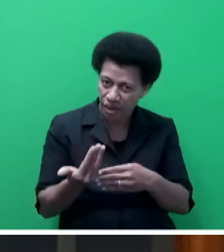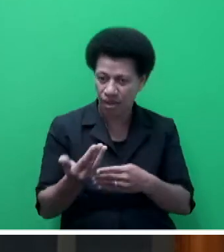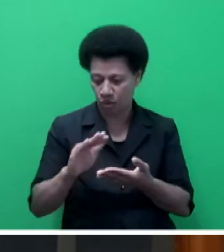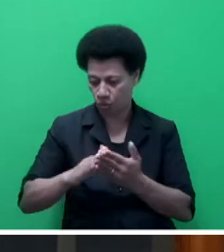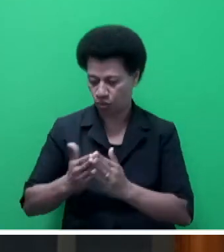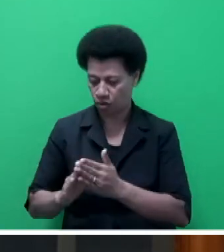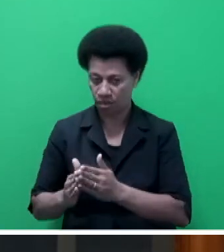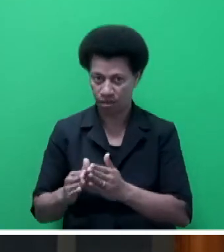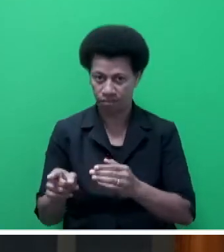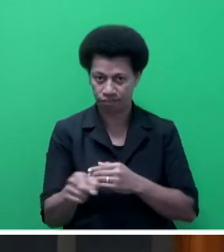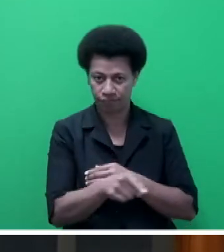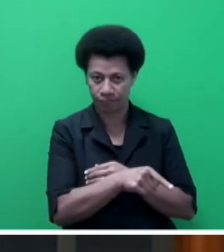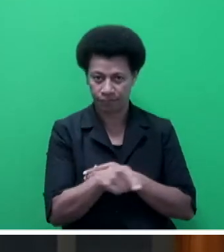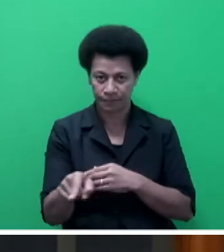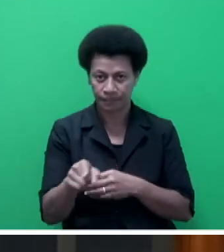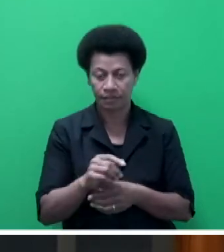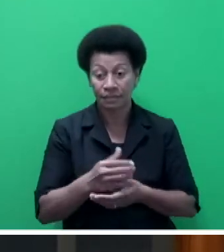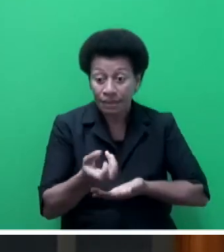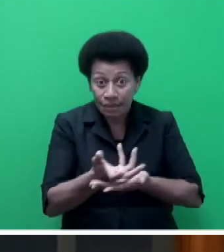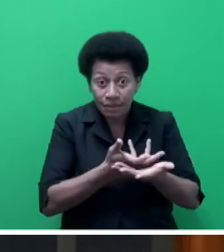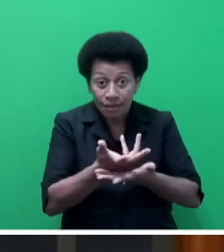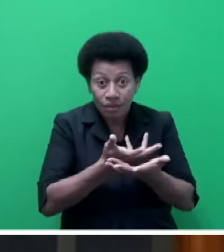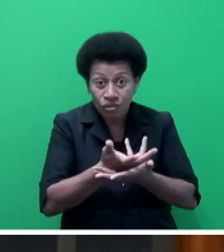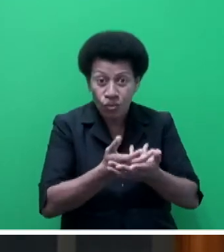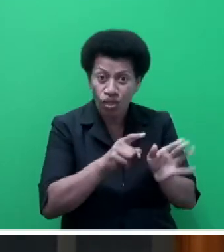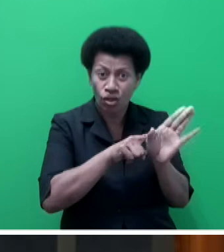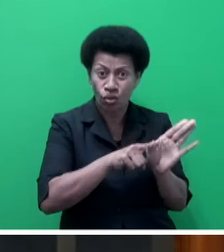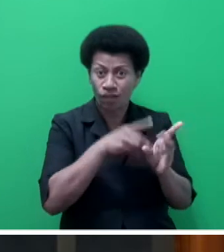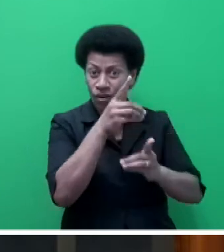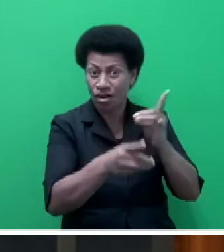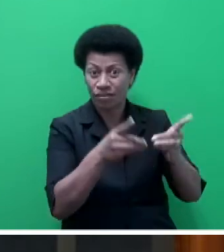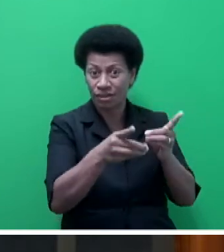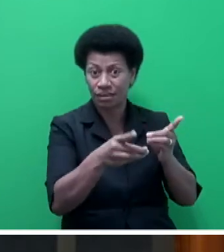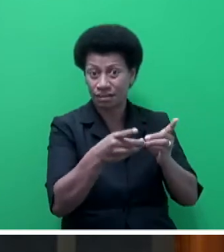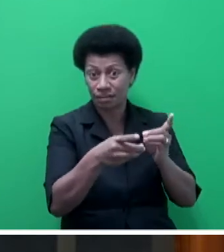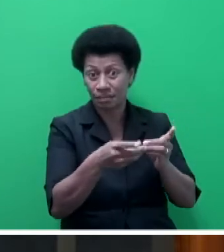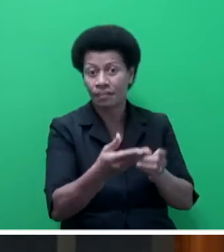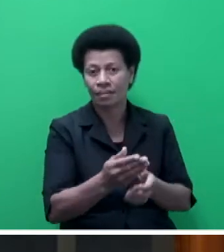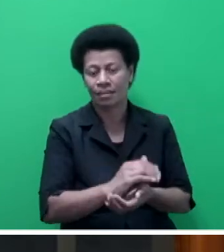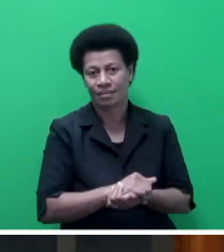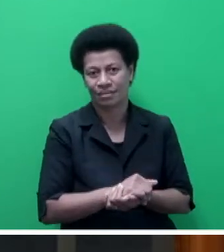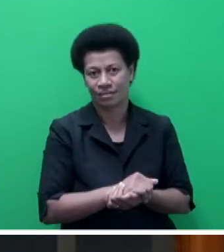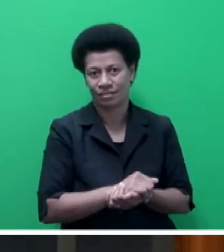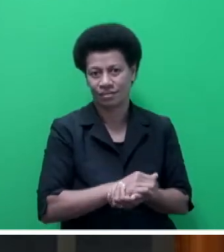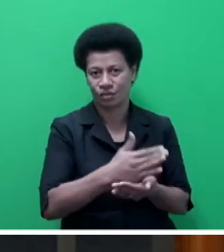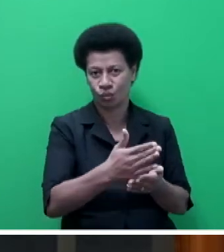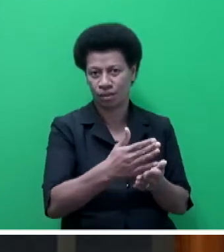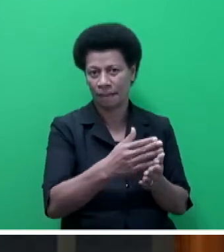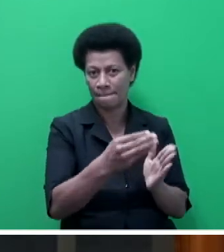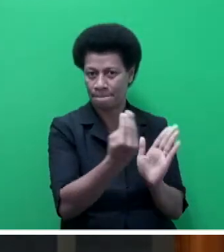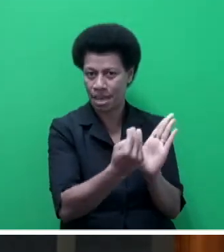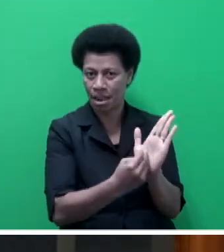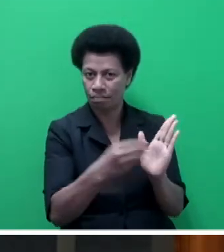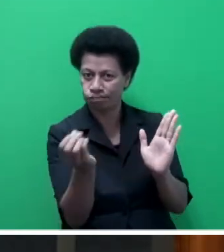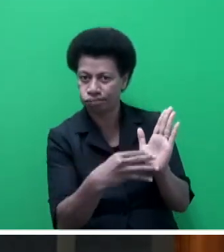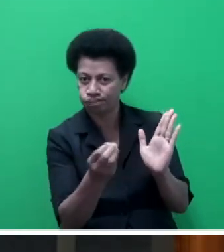Such discussions, Mr. Speaker said, tied up with the important sections of the draft climate change bill.